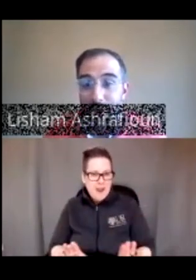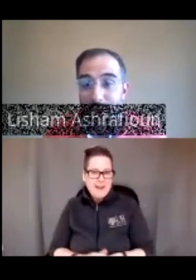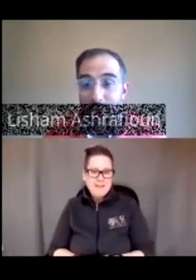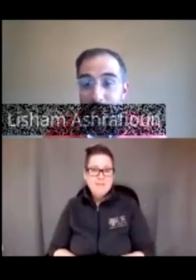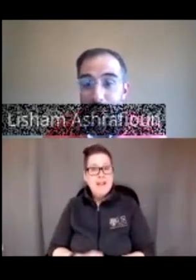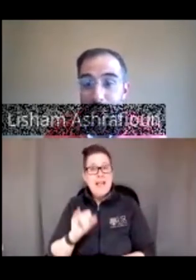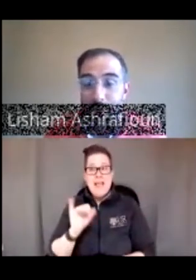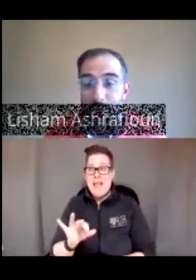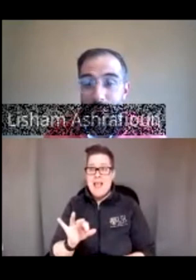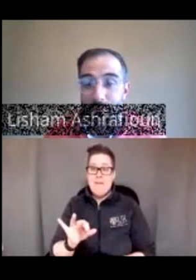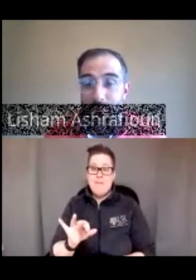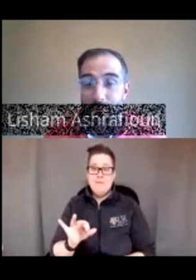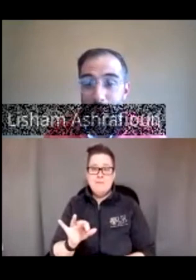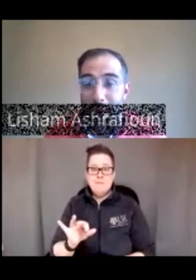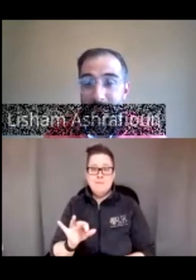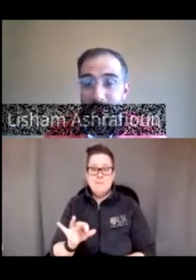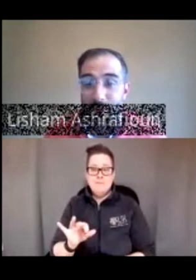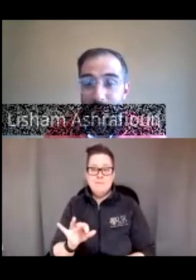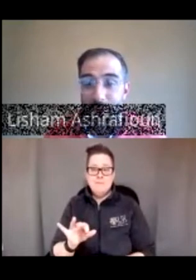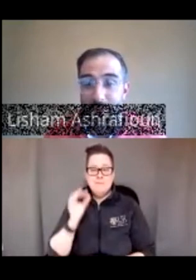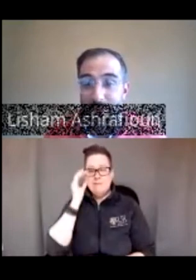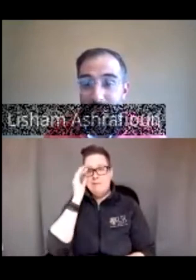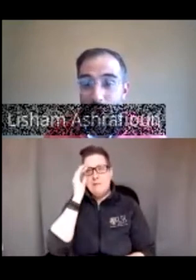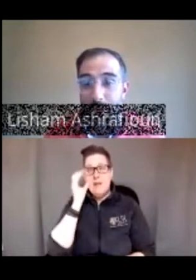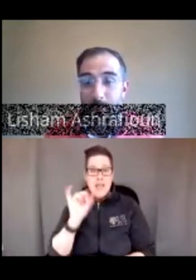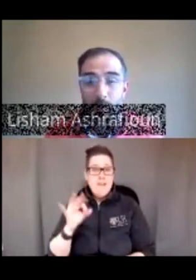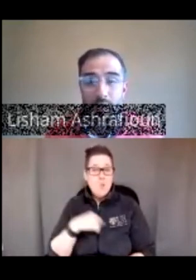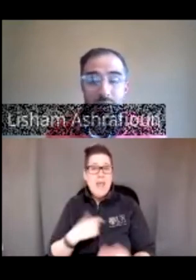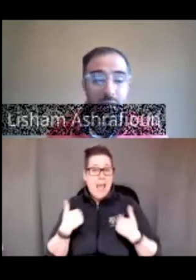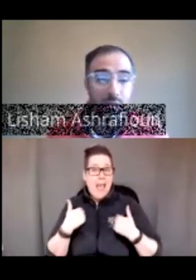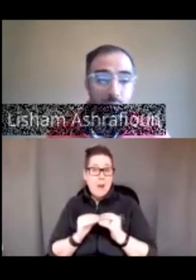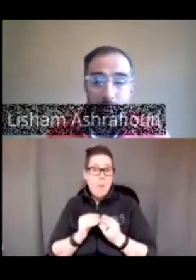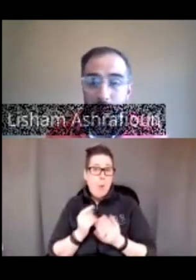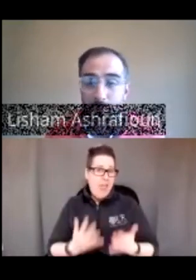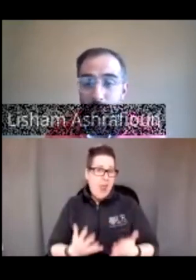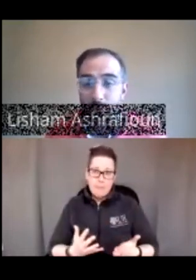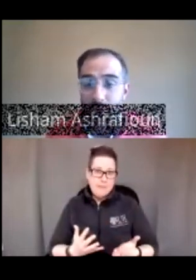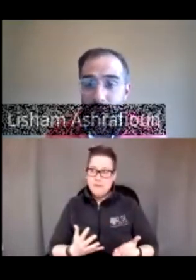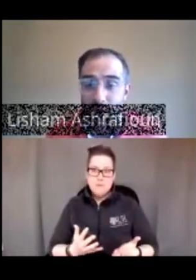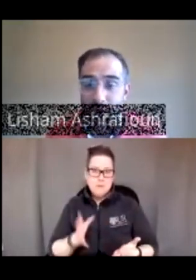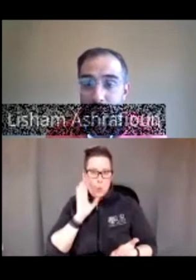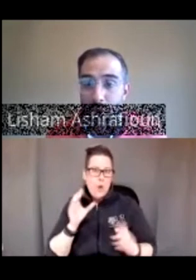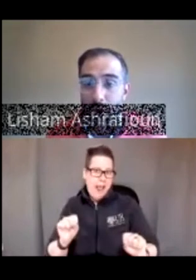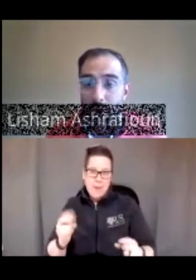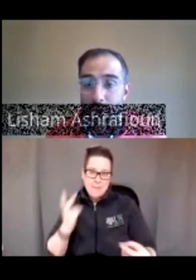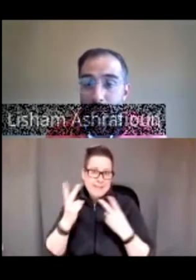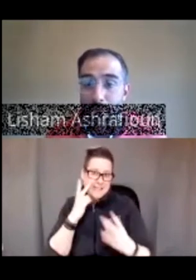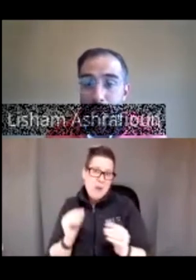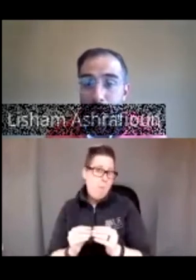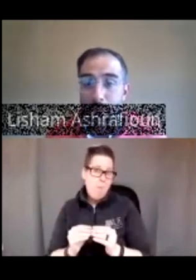actually been not for the capacity of our therapists to see more people, we easily could have ramped up recruitment even